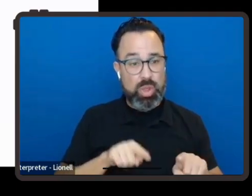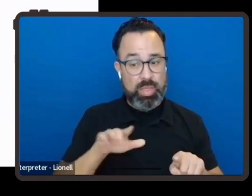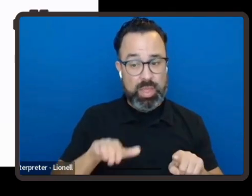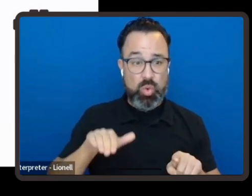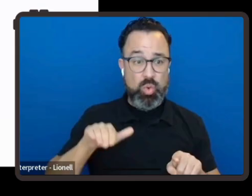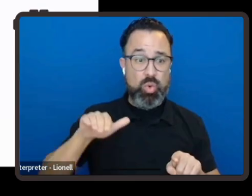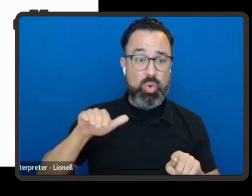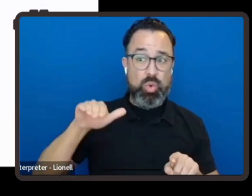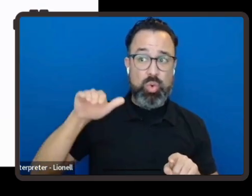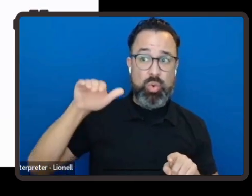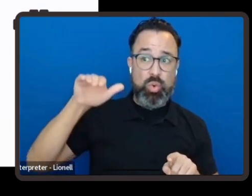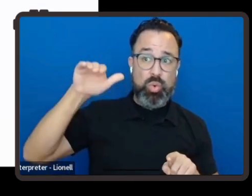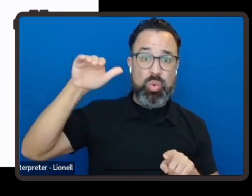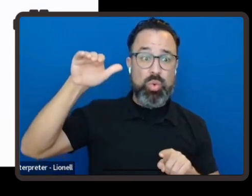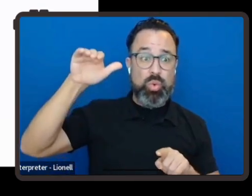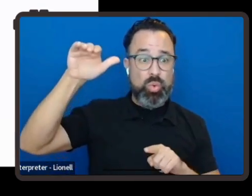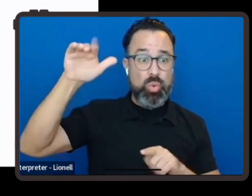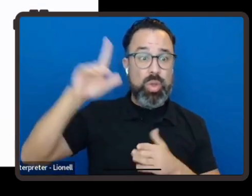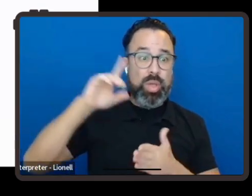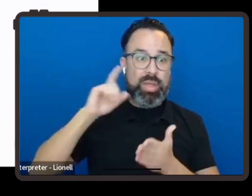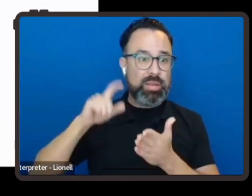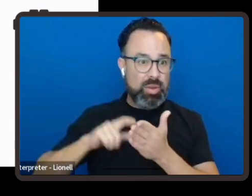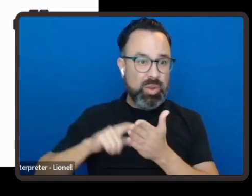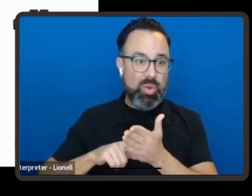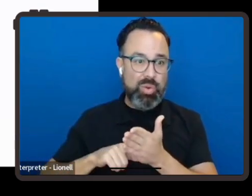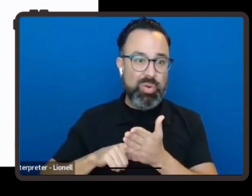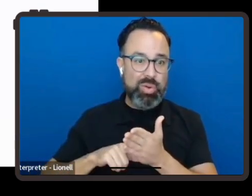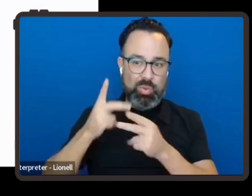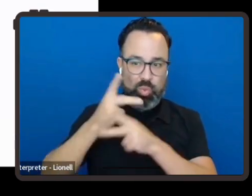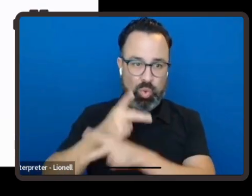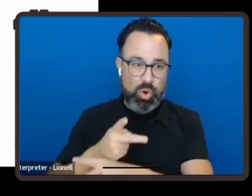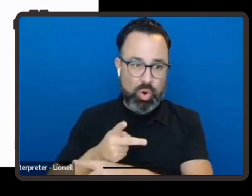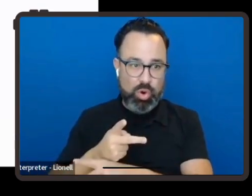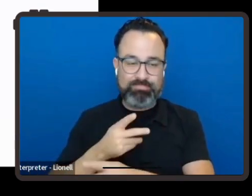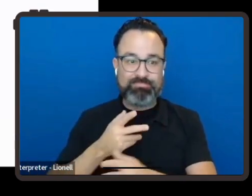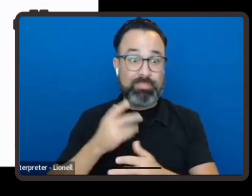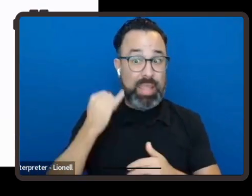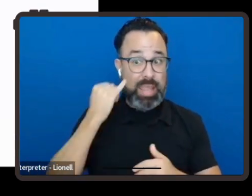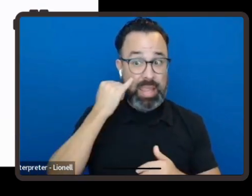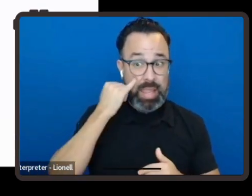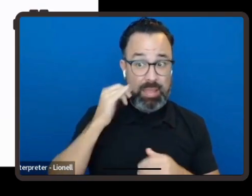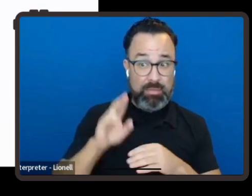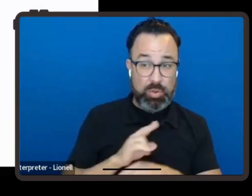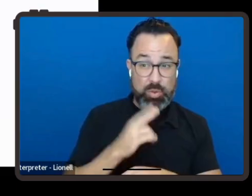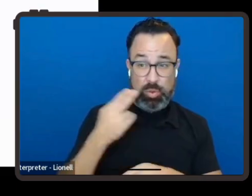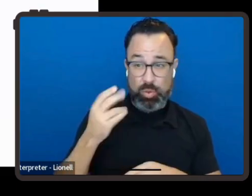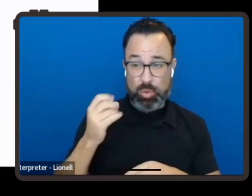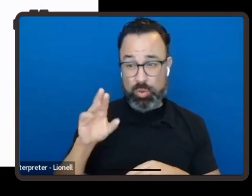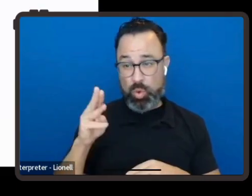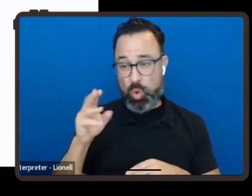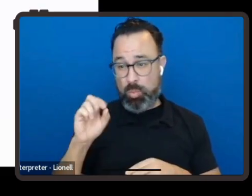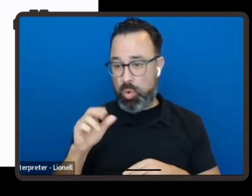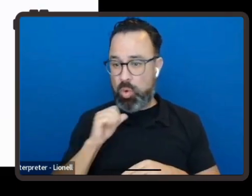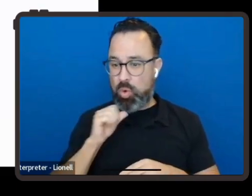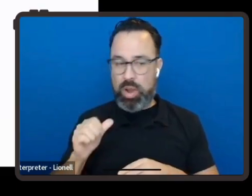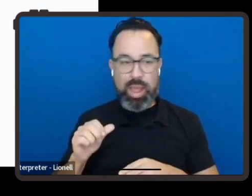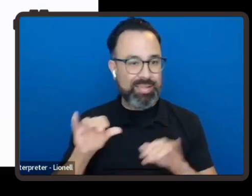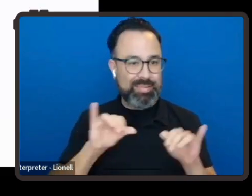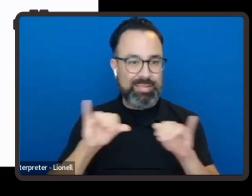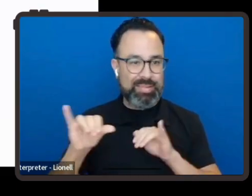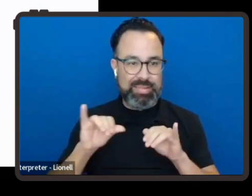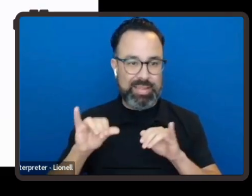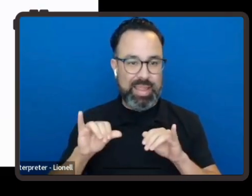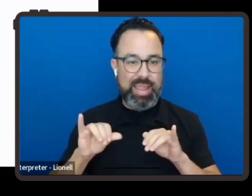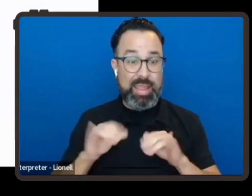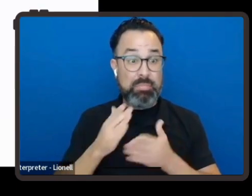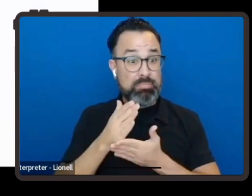whether growth hormones were used or not. Some wear a brace or corset, and a few have required